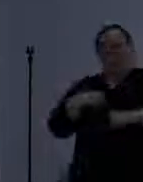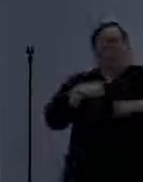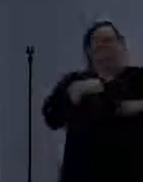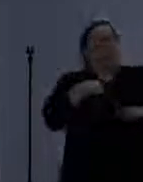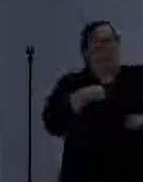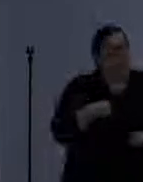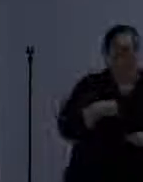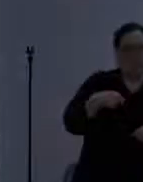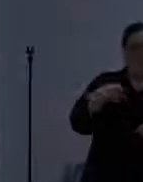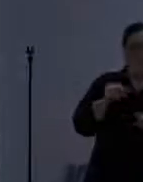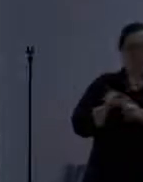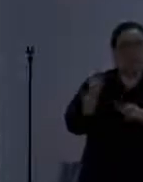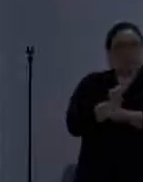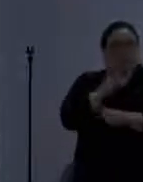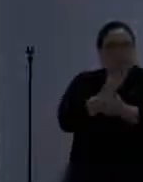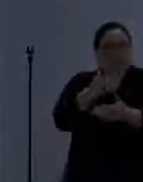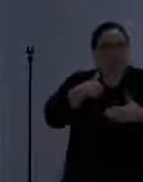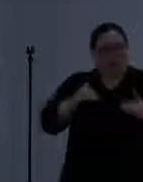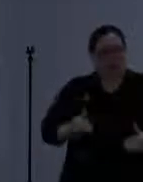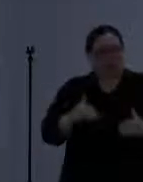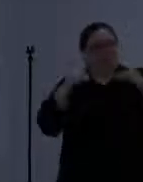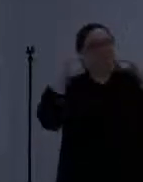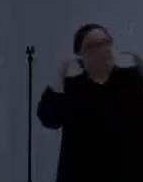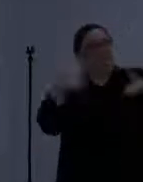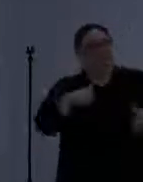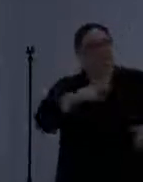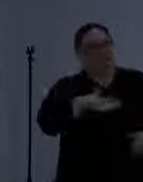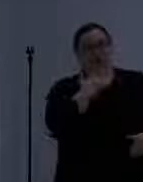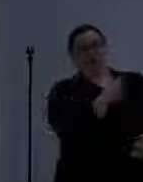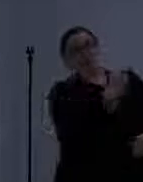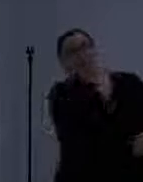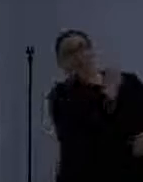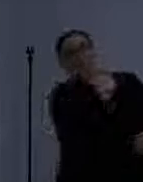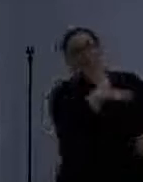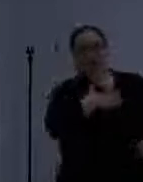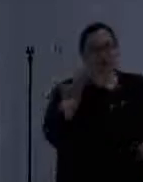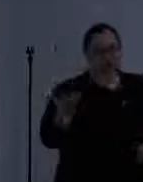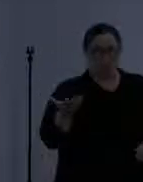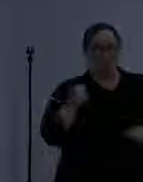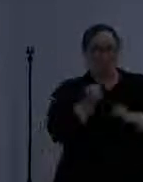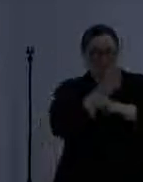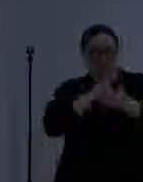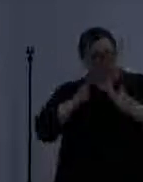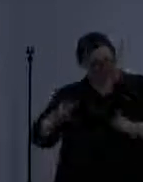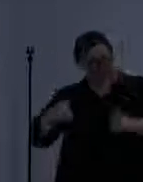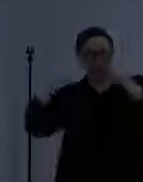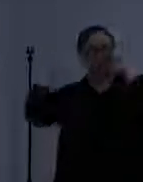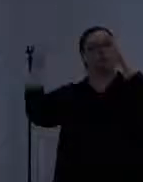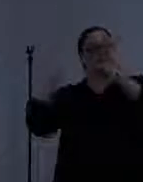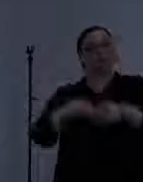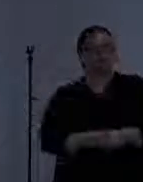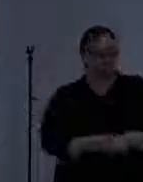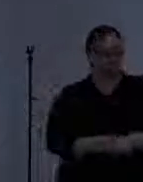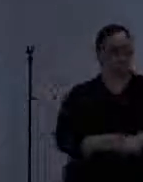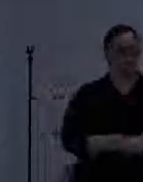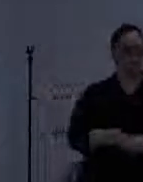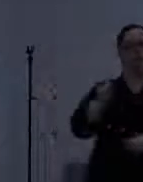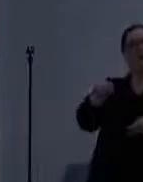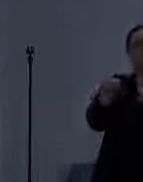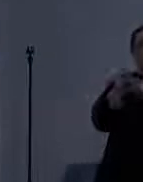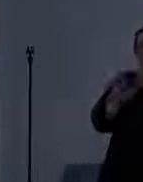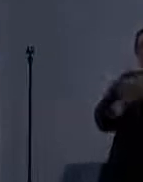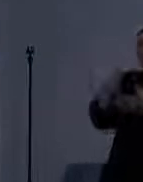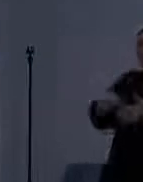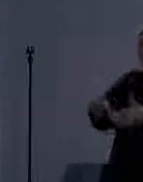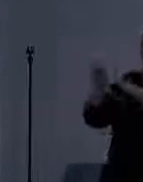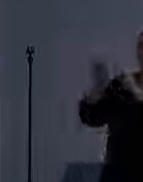sector to know that they need to lift their game. But we also know that we need to spend some time educating providers about what